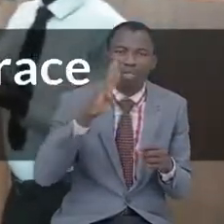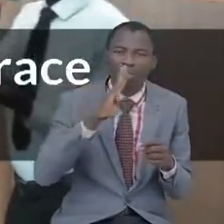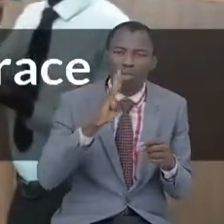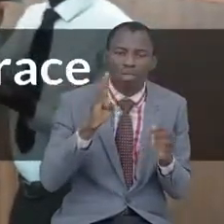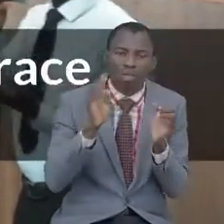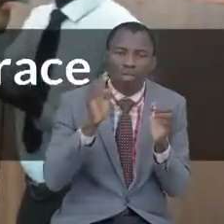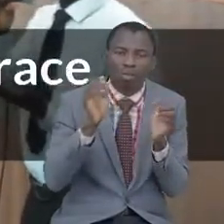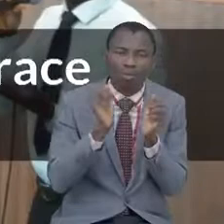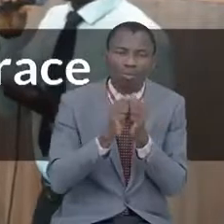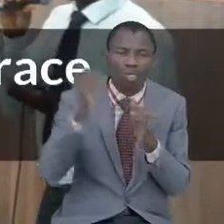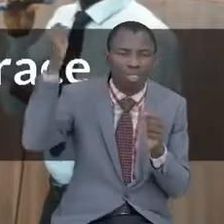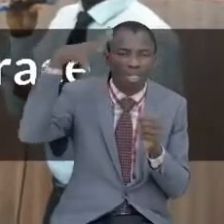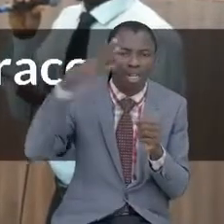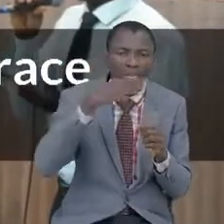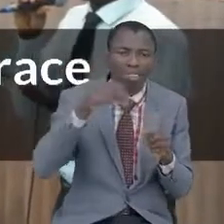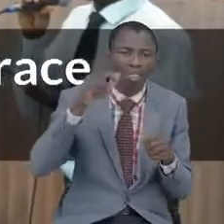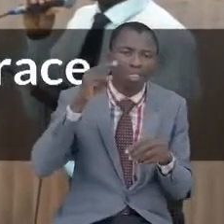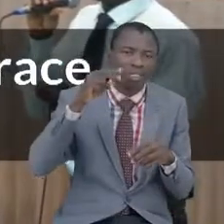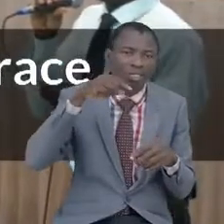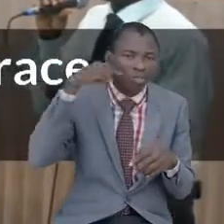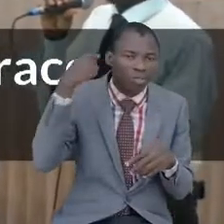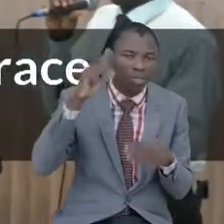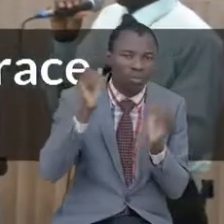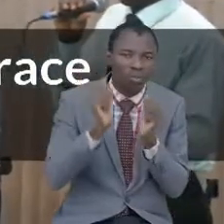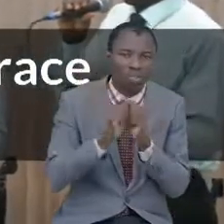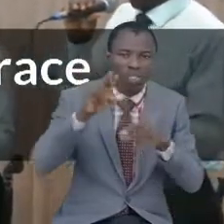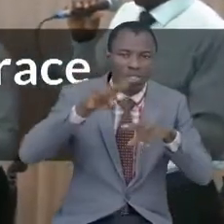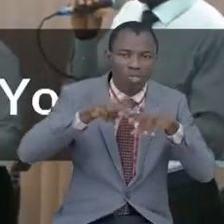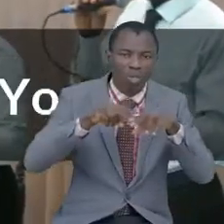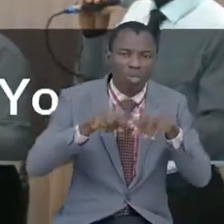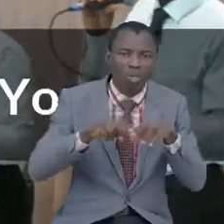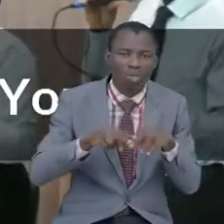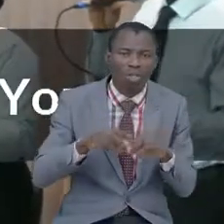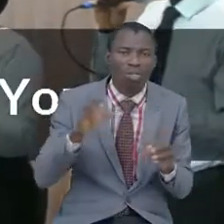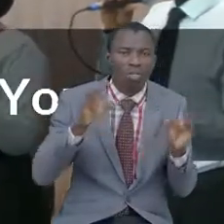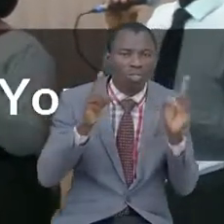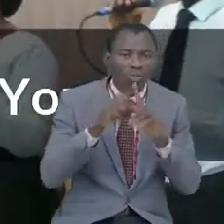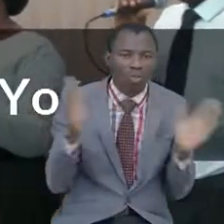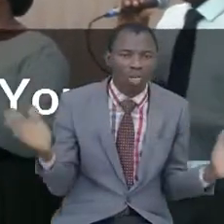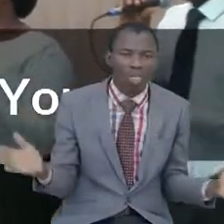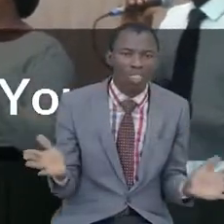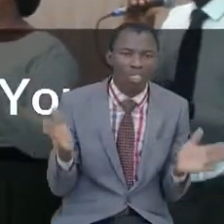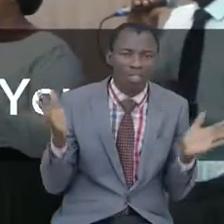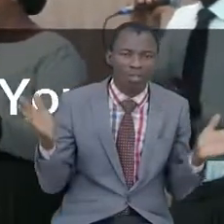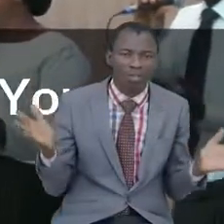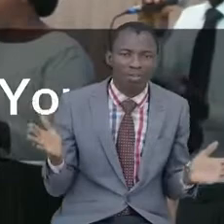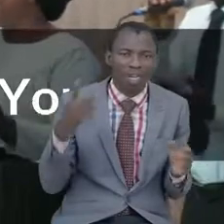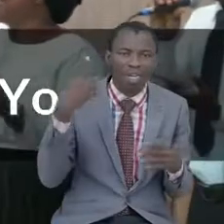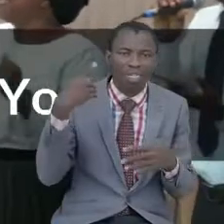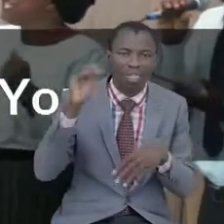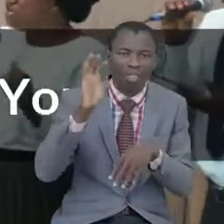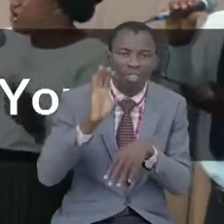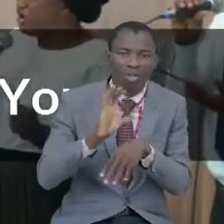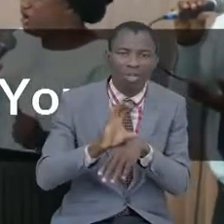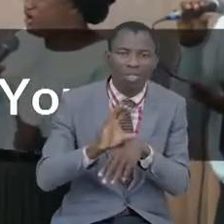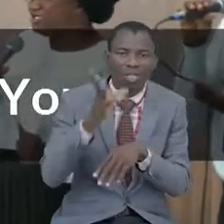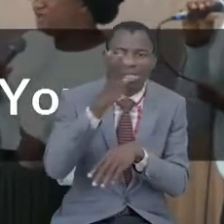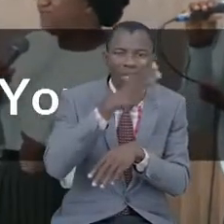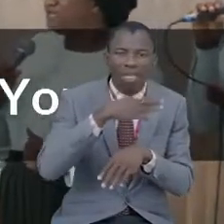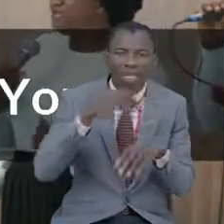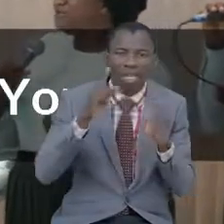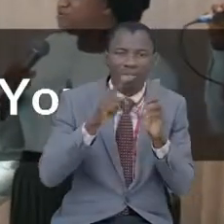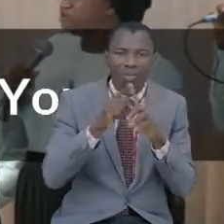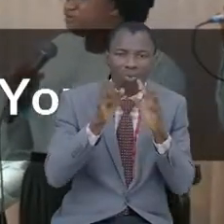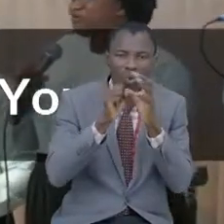always with grace and season with souls to edify the